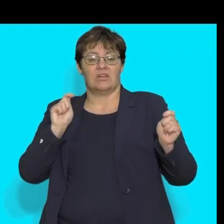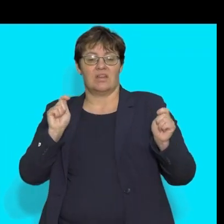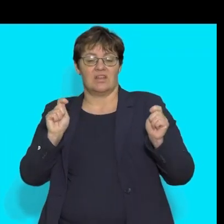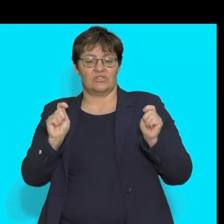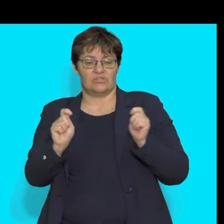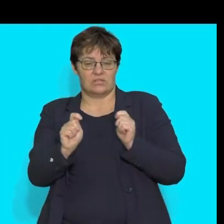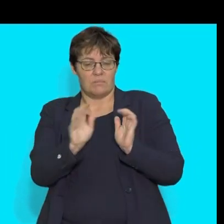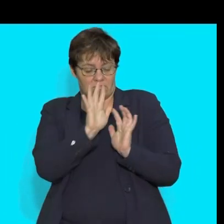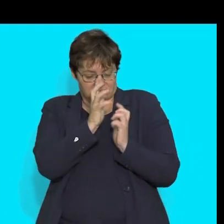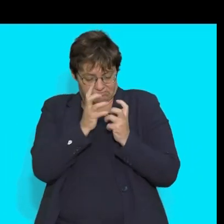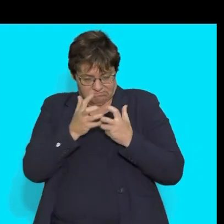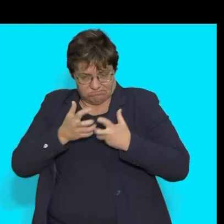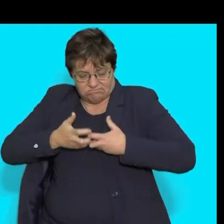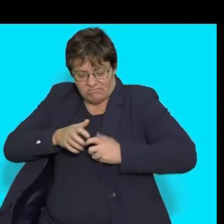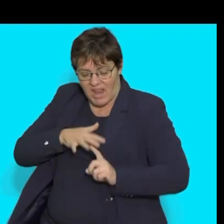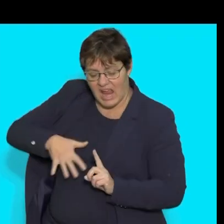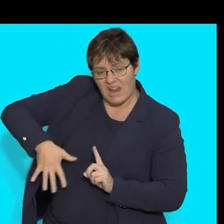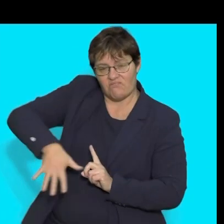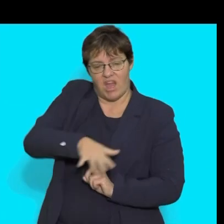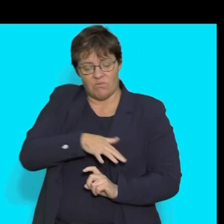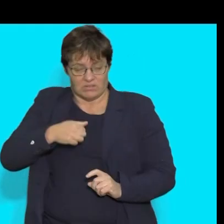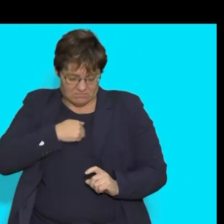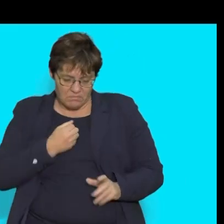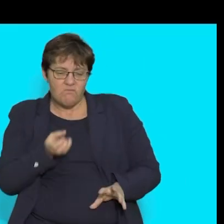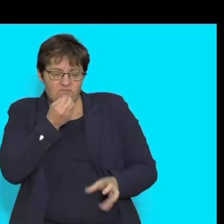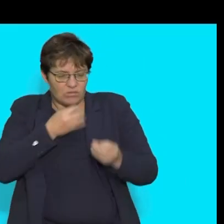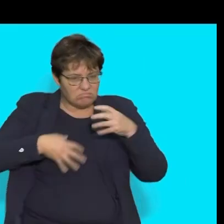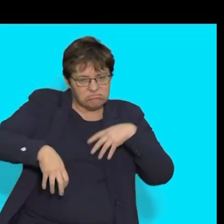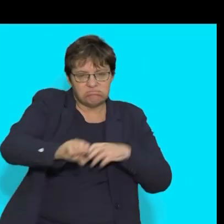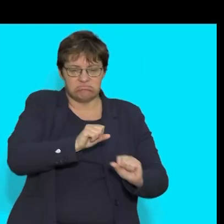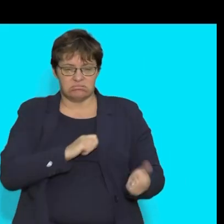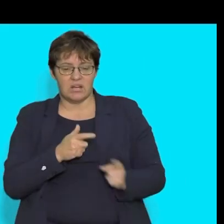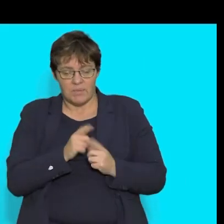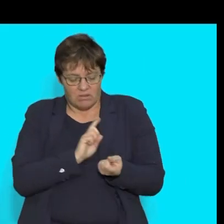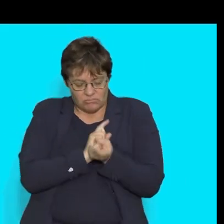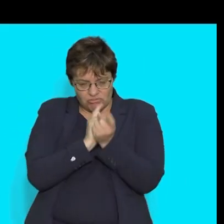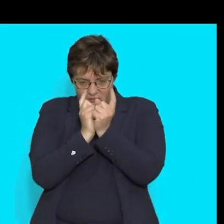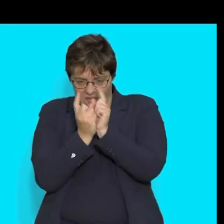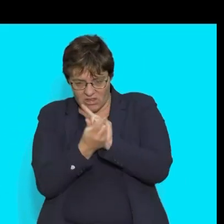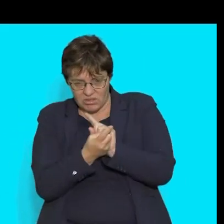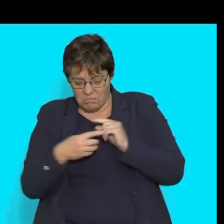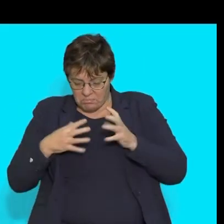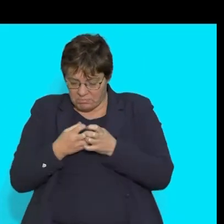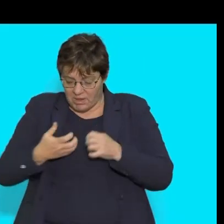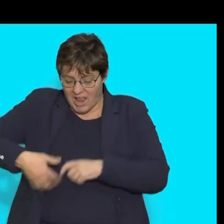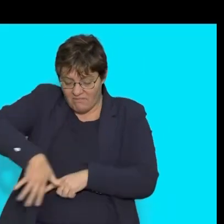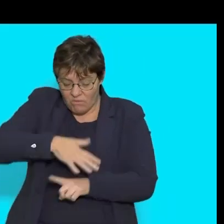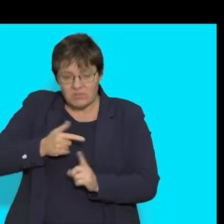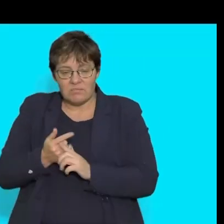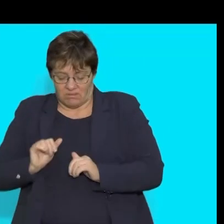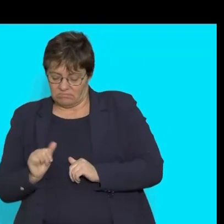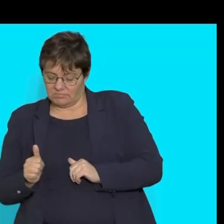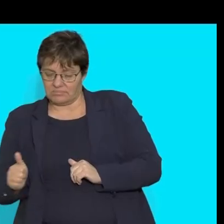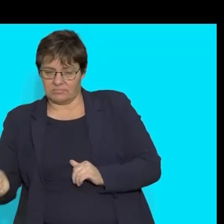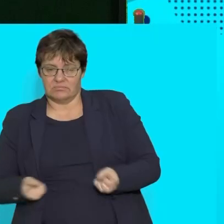to becoming better suited to the environment, and they then pass down those characteristics from one